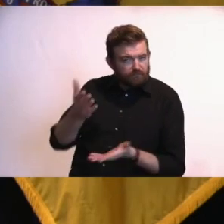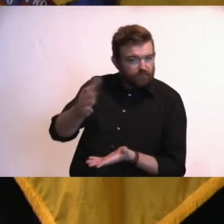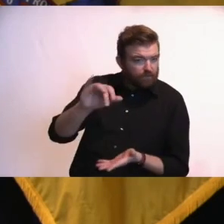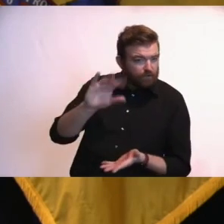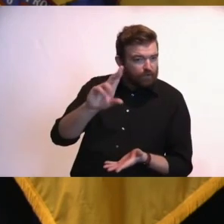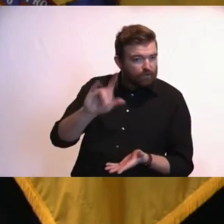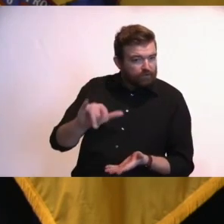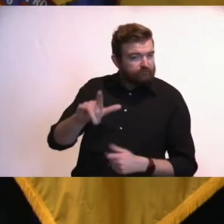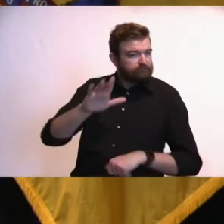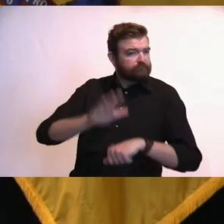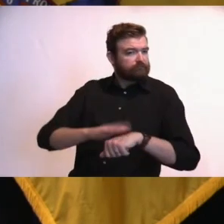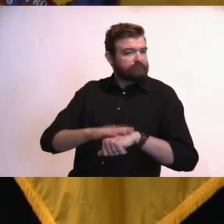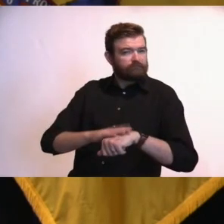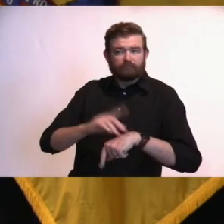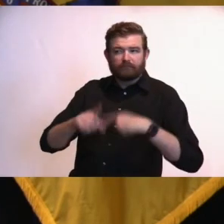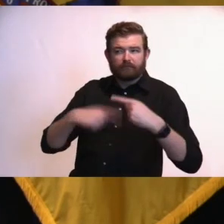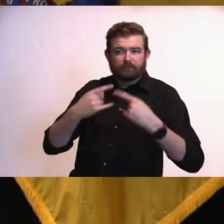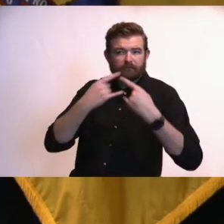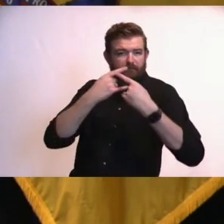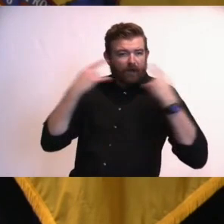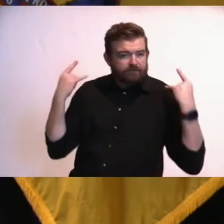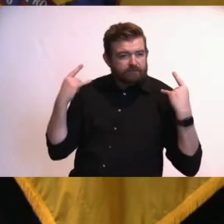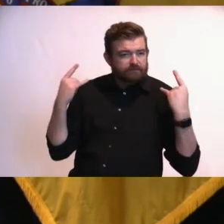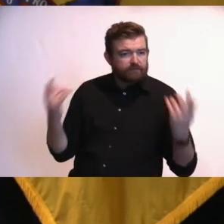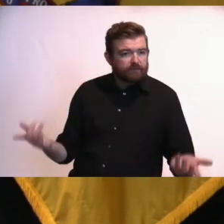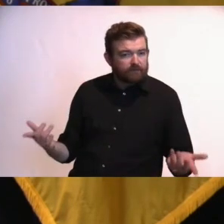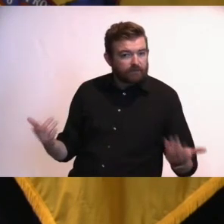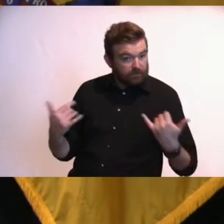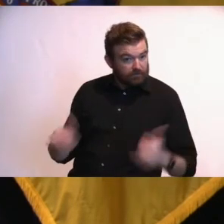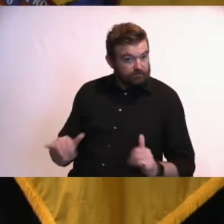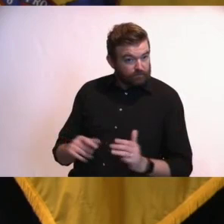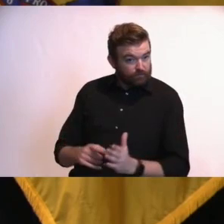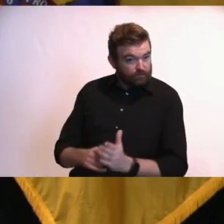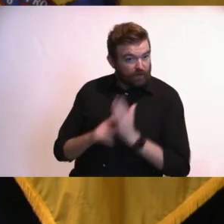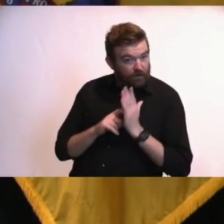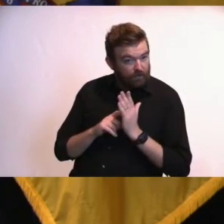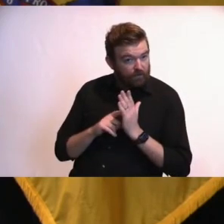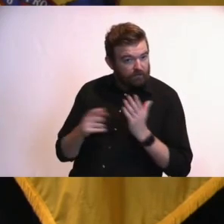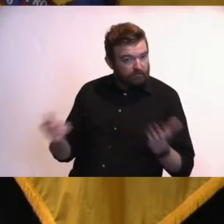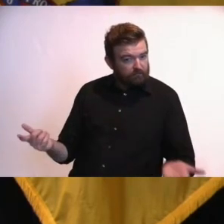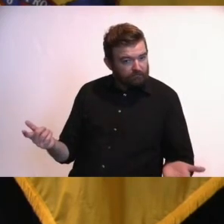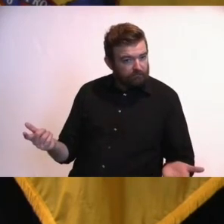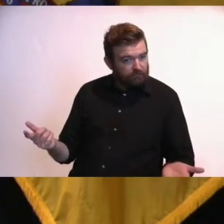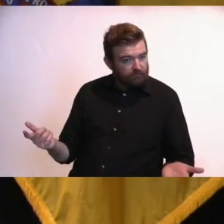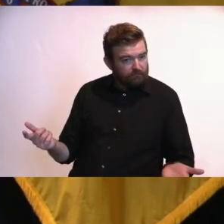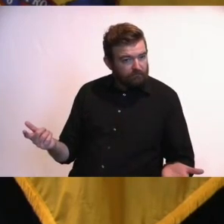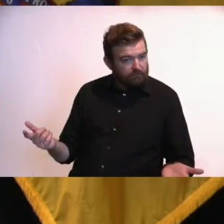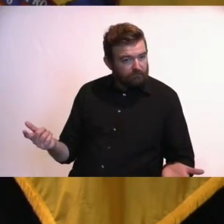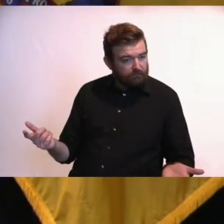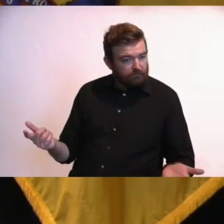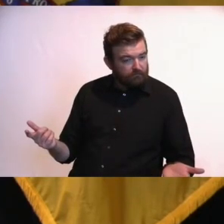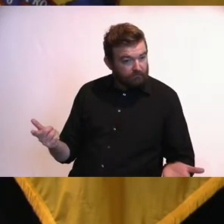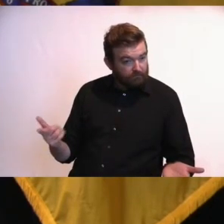is relevant. And I would assume you feel it's essential for this to continue.